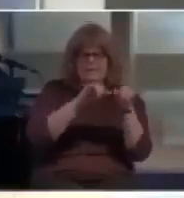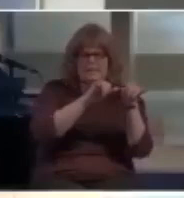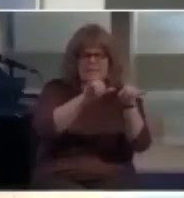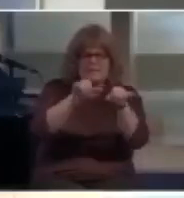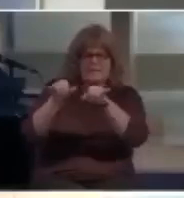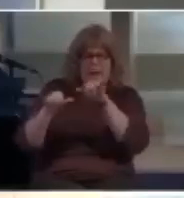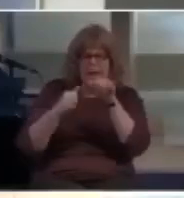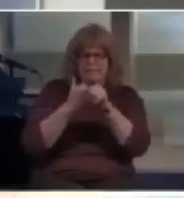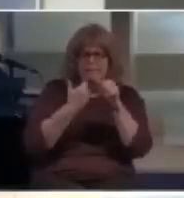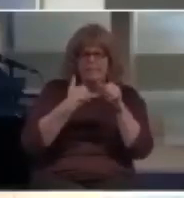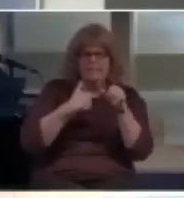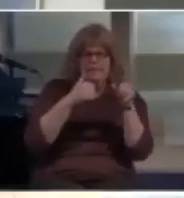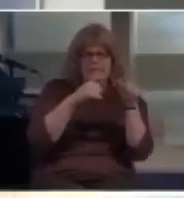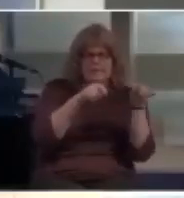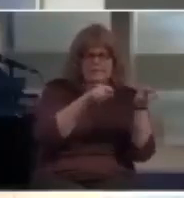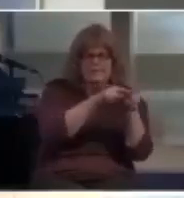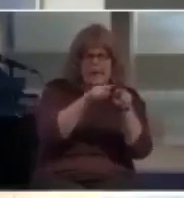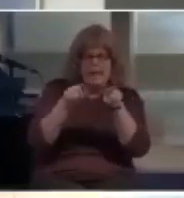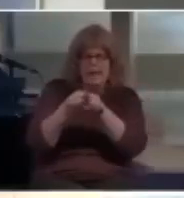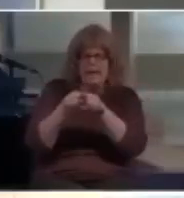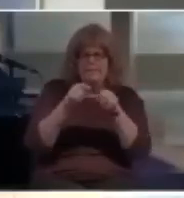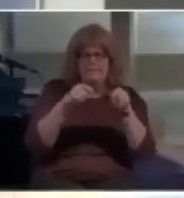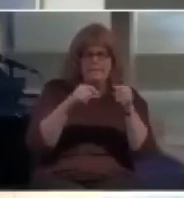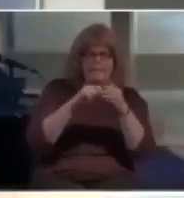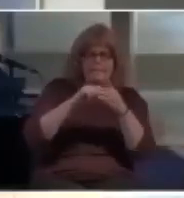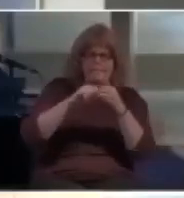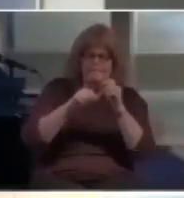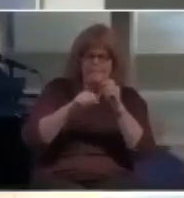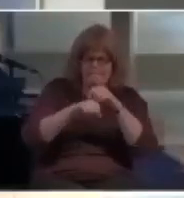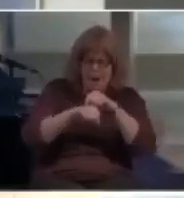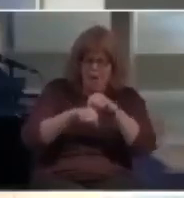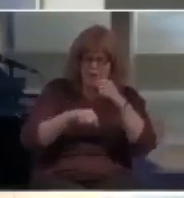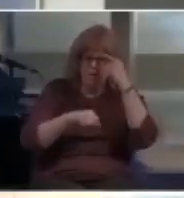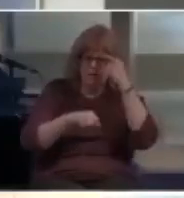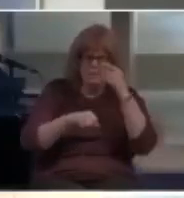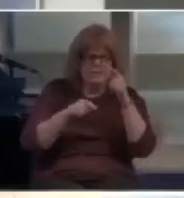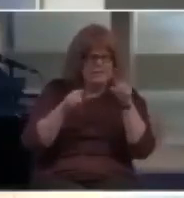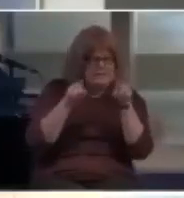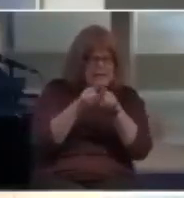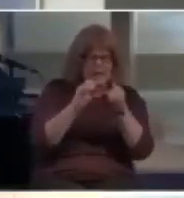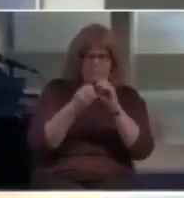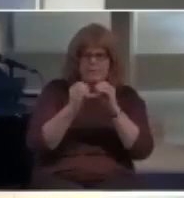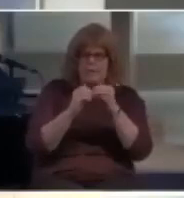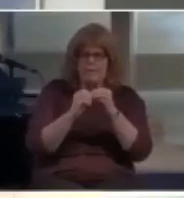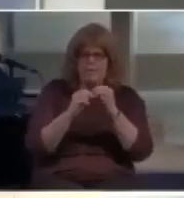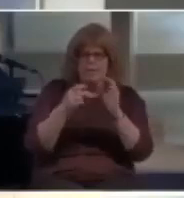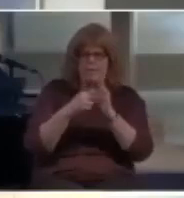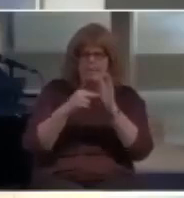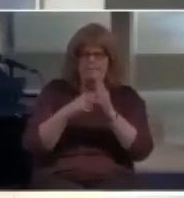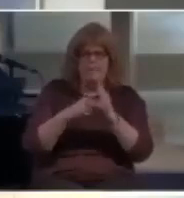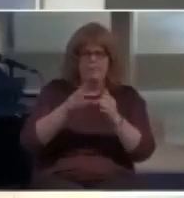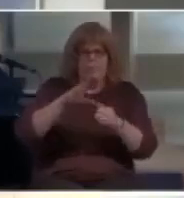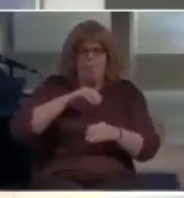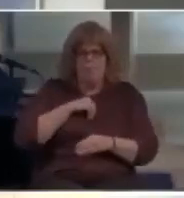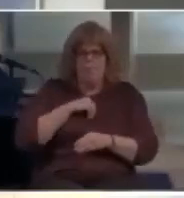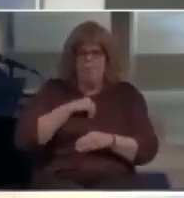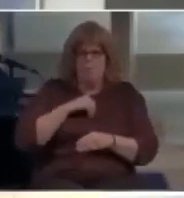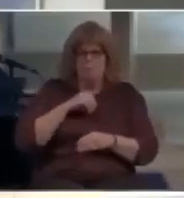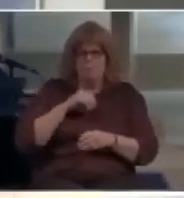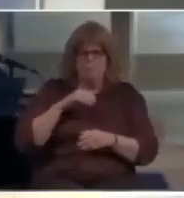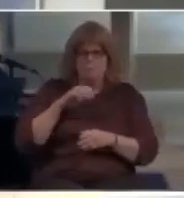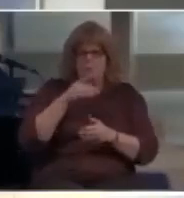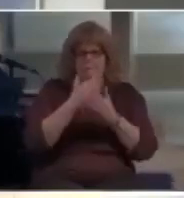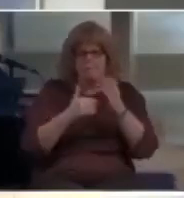mark, the same number. And this is an identifier that this says possession. This says part of the